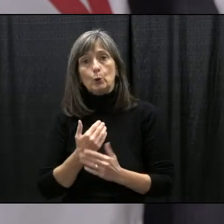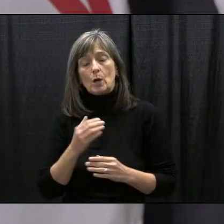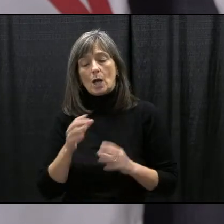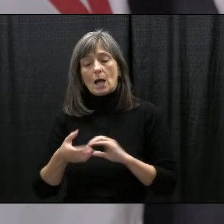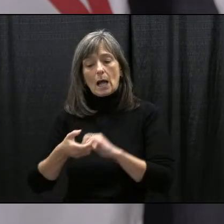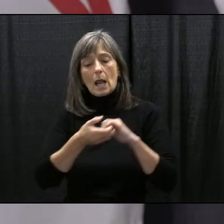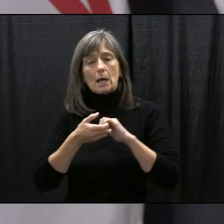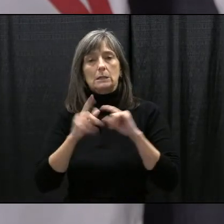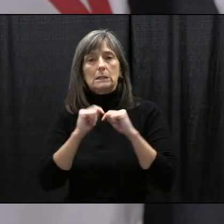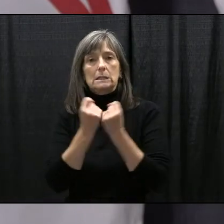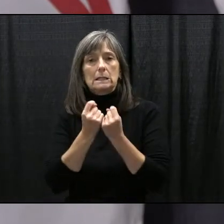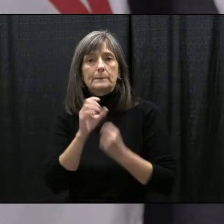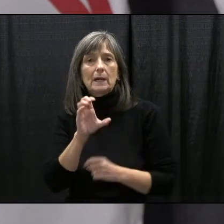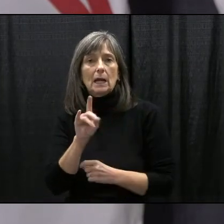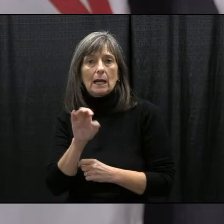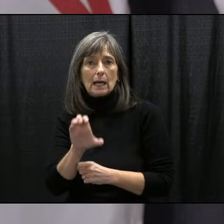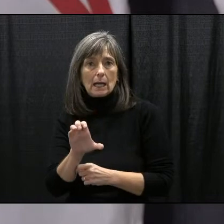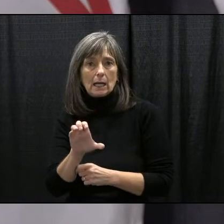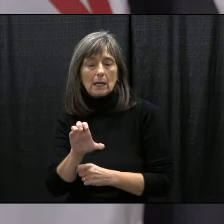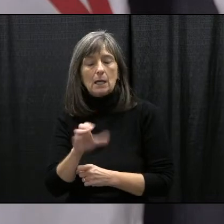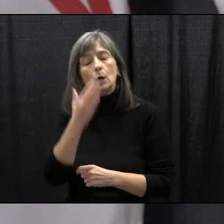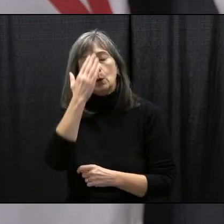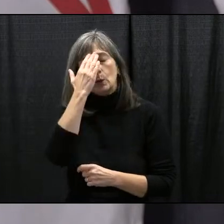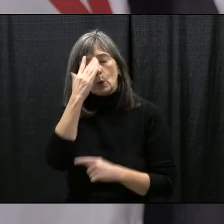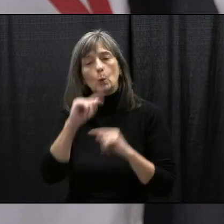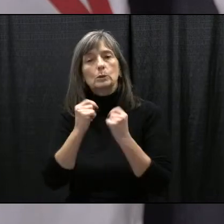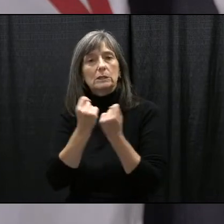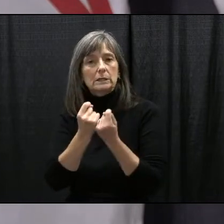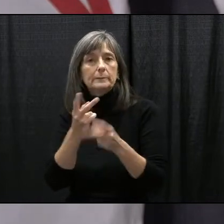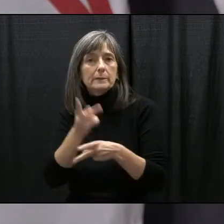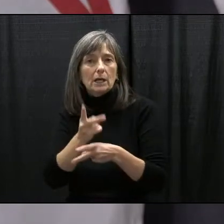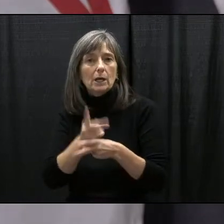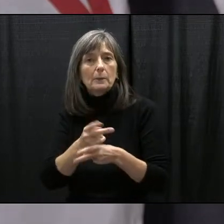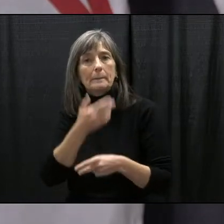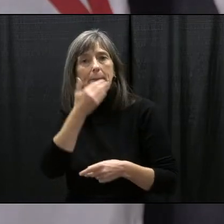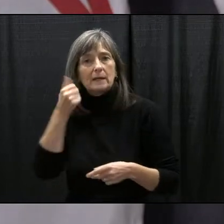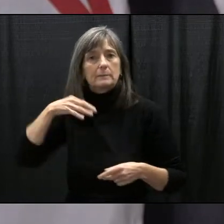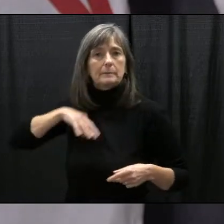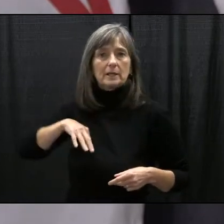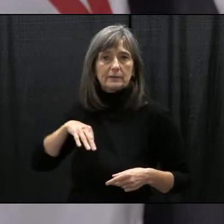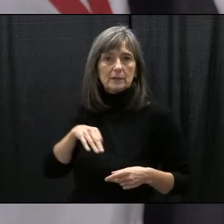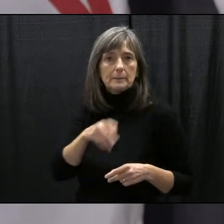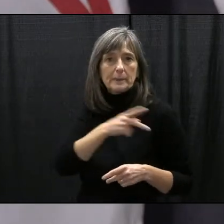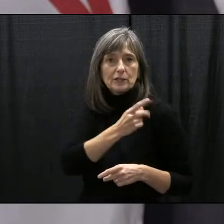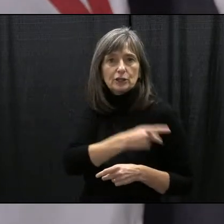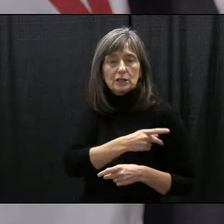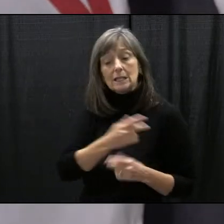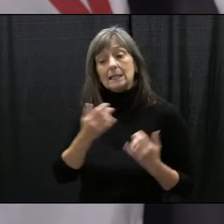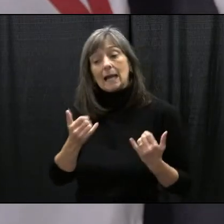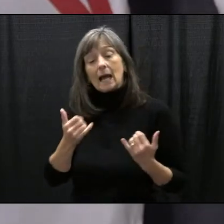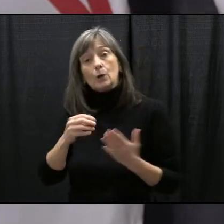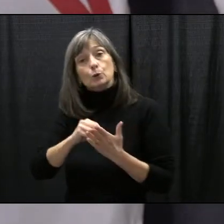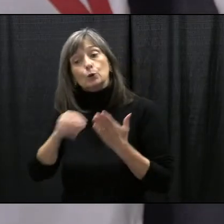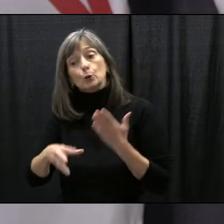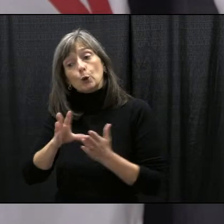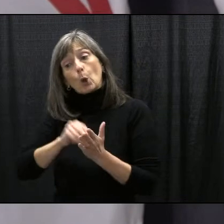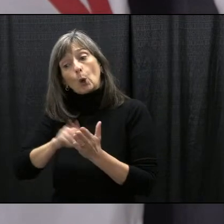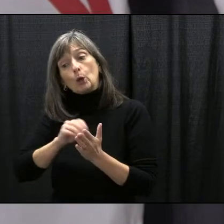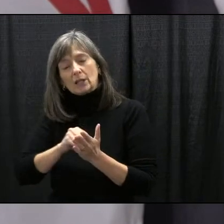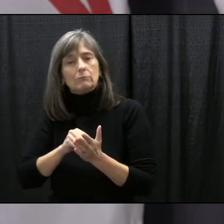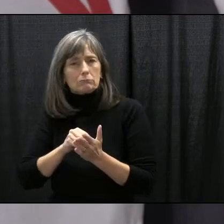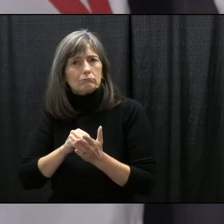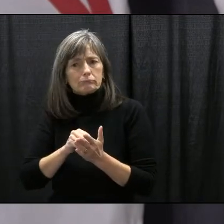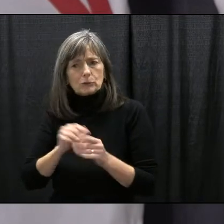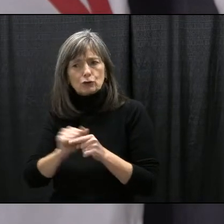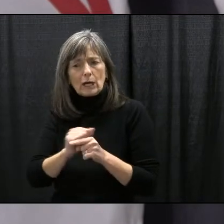clinics. We know that team-based care is best for patients. Students are being trained to work in interdisciplinary teams,